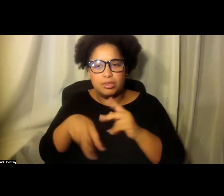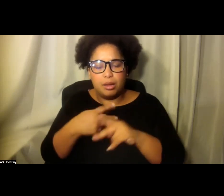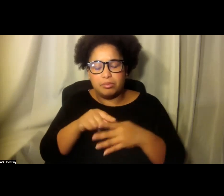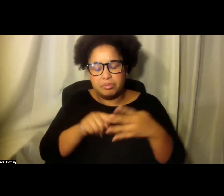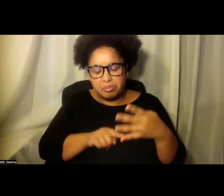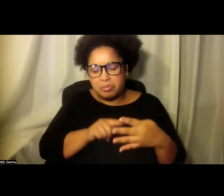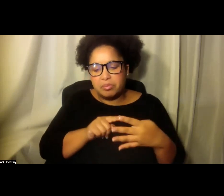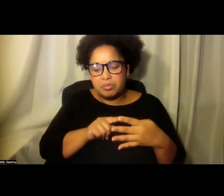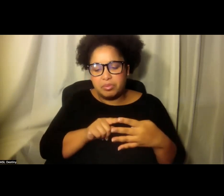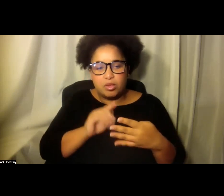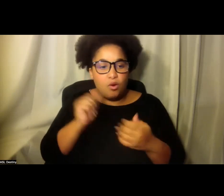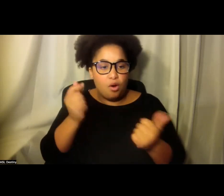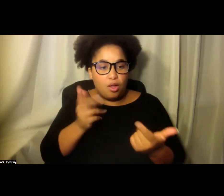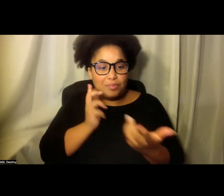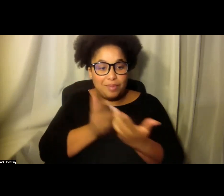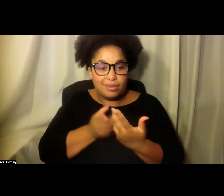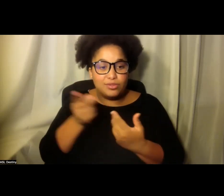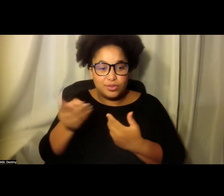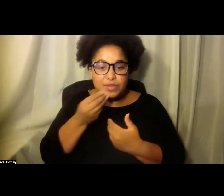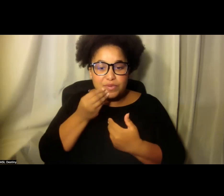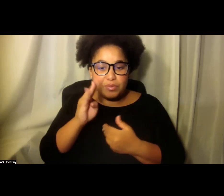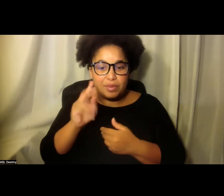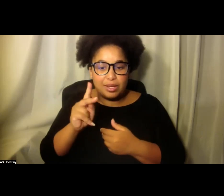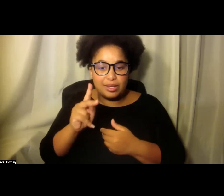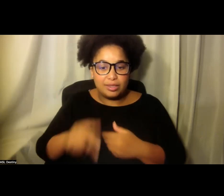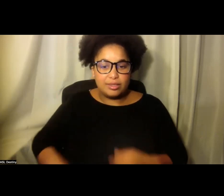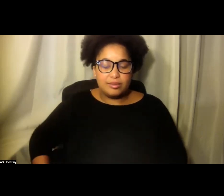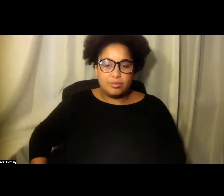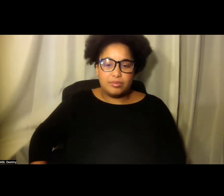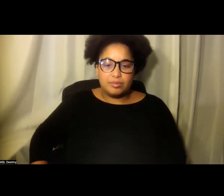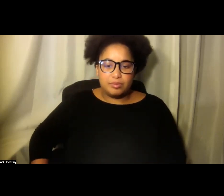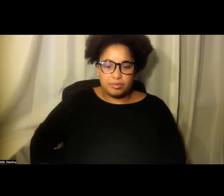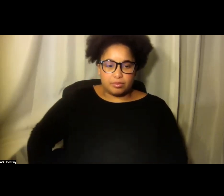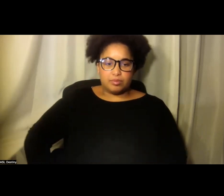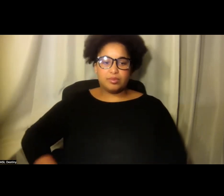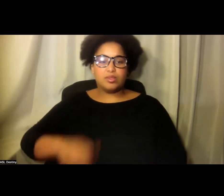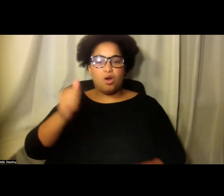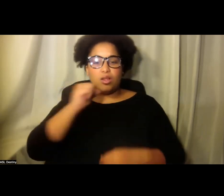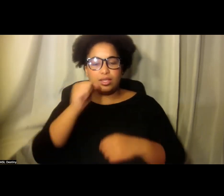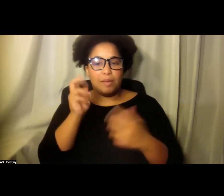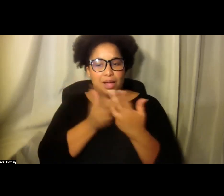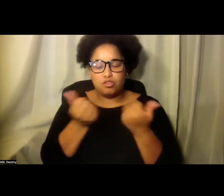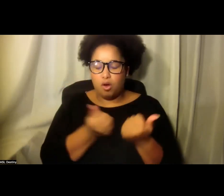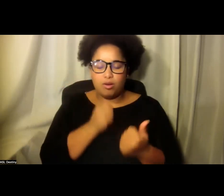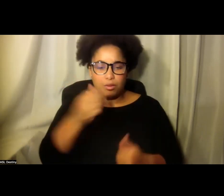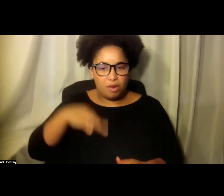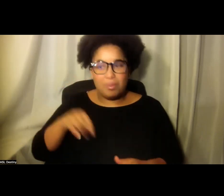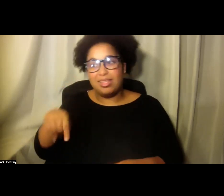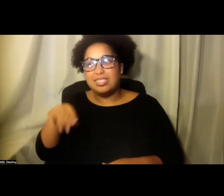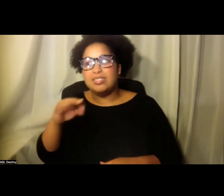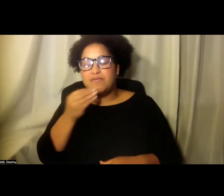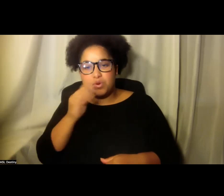applied to the food bank, and maybe not all of which applied to every nonprofit. This food bank